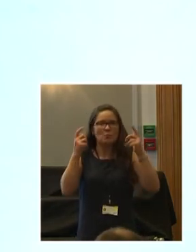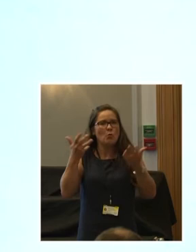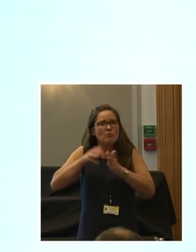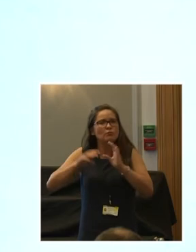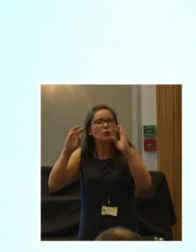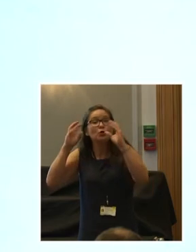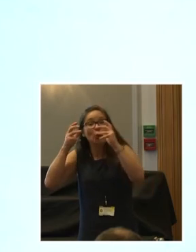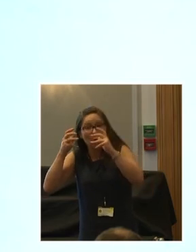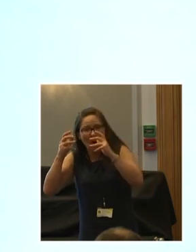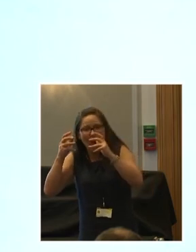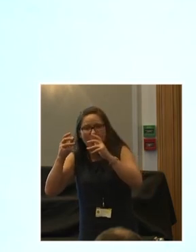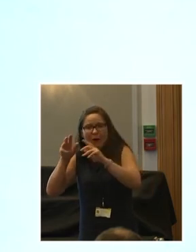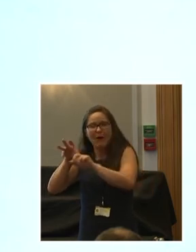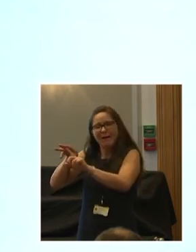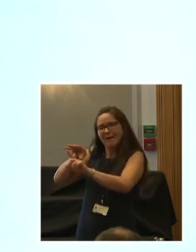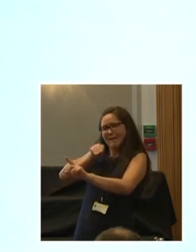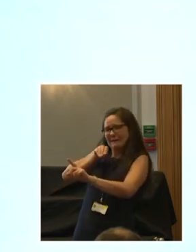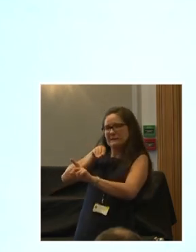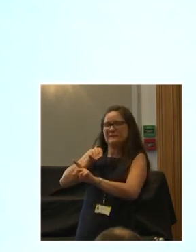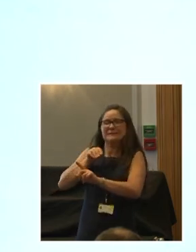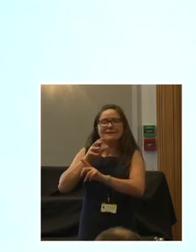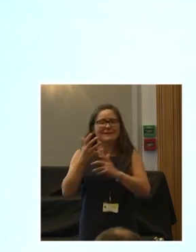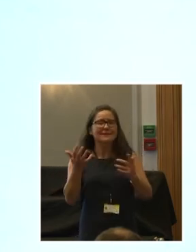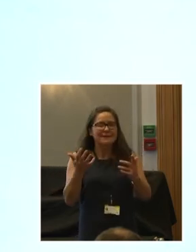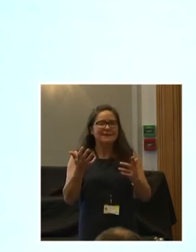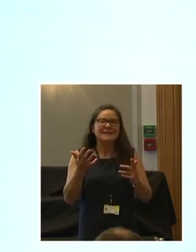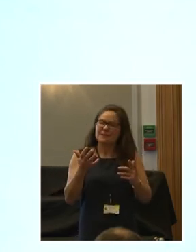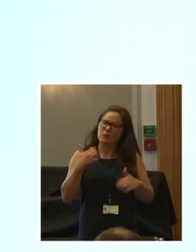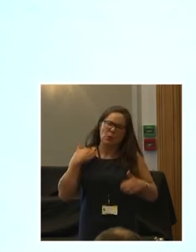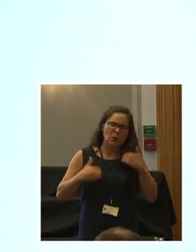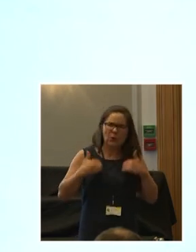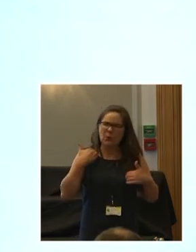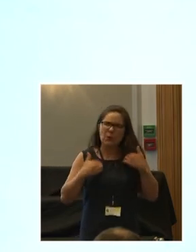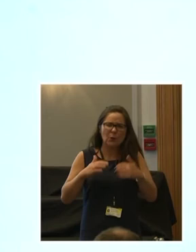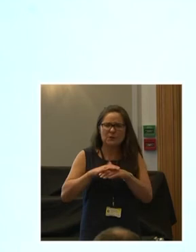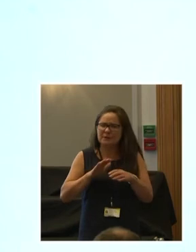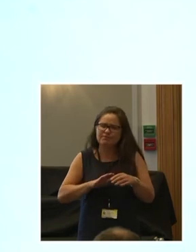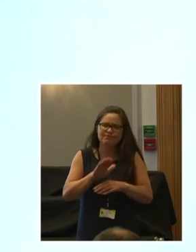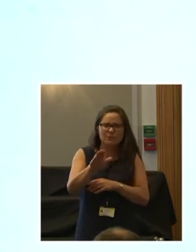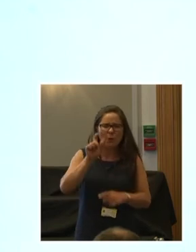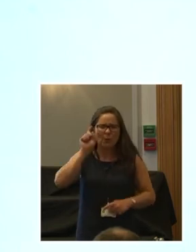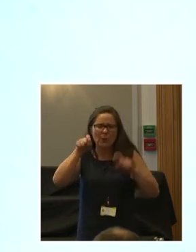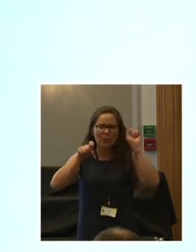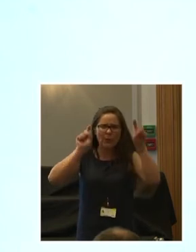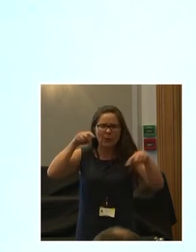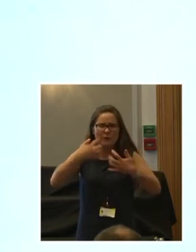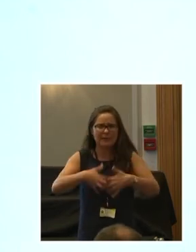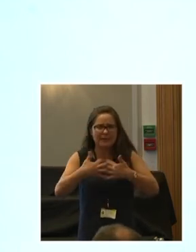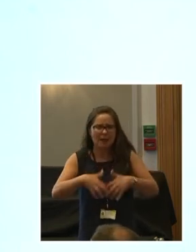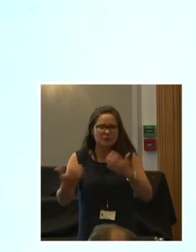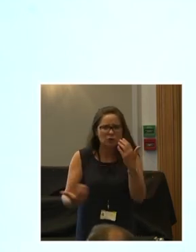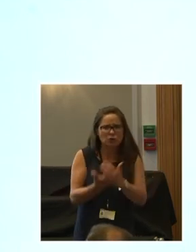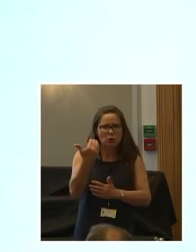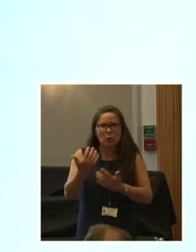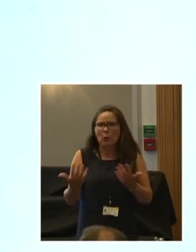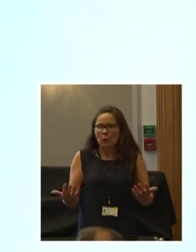platform. And again, it's just, I think it's an exciting time for us. We've got a lot of innovations coming along, a lot of companies are working on,